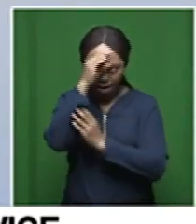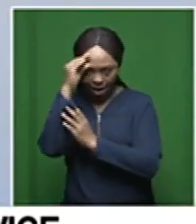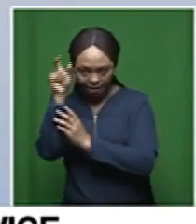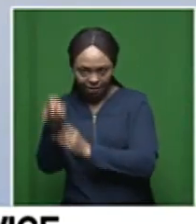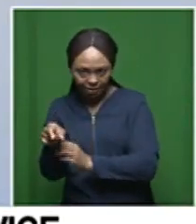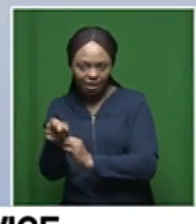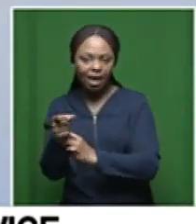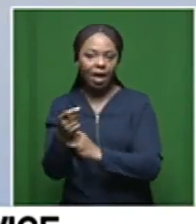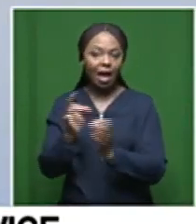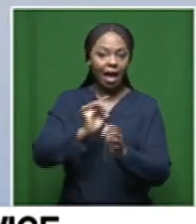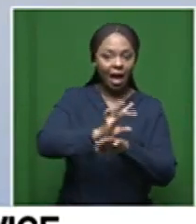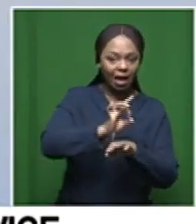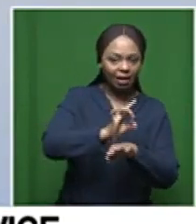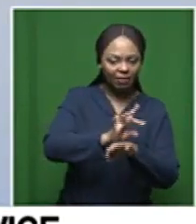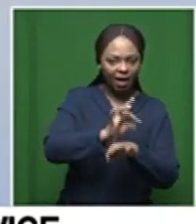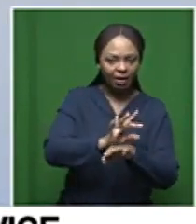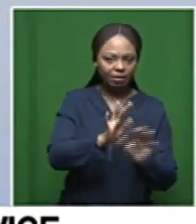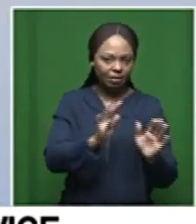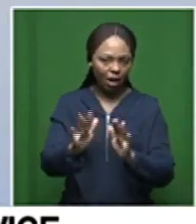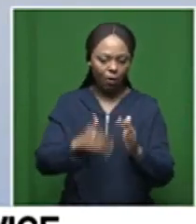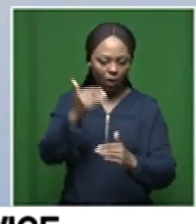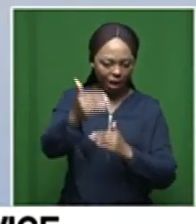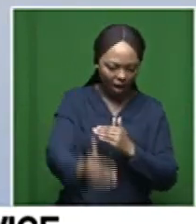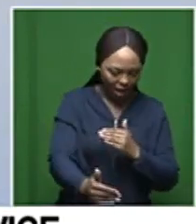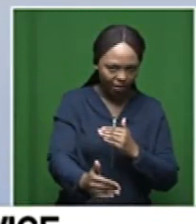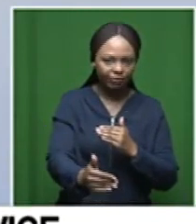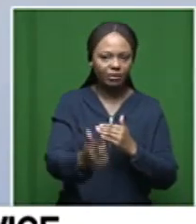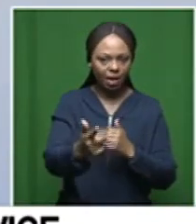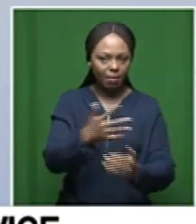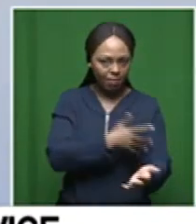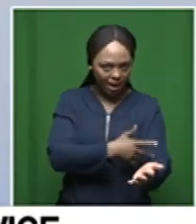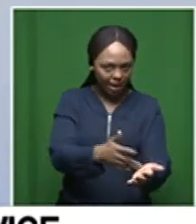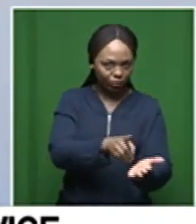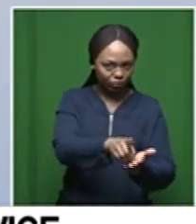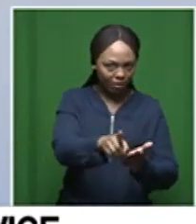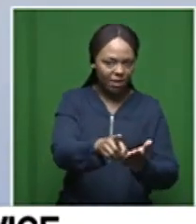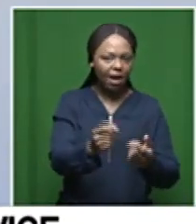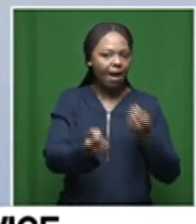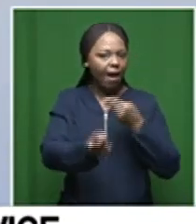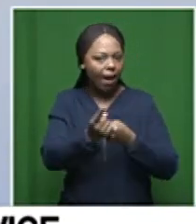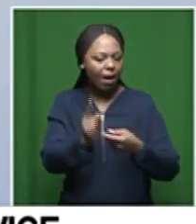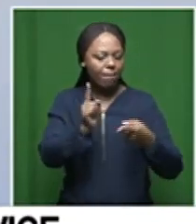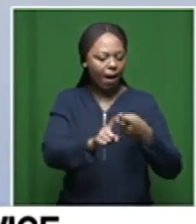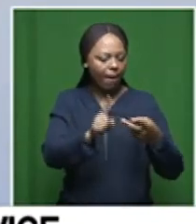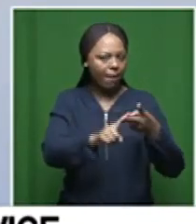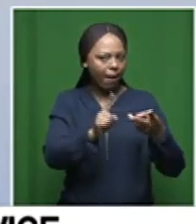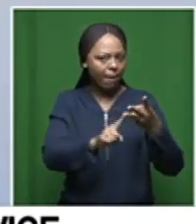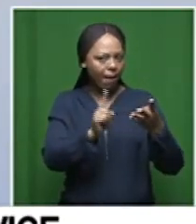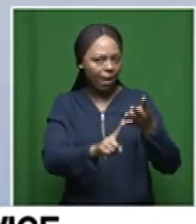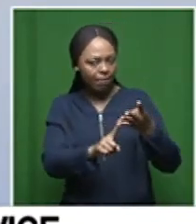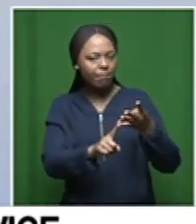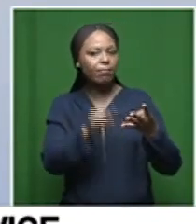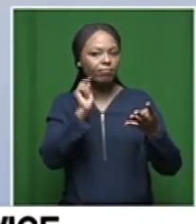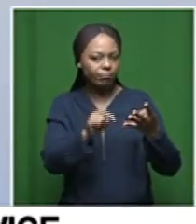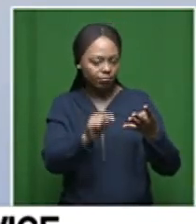We provide some post-donation education, advise them on some precautions to take after donating. So for instance, we don't want,